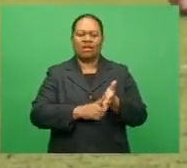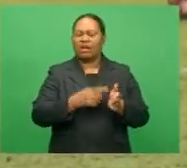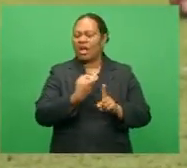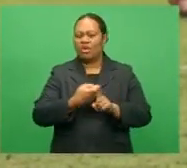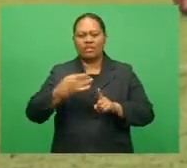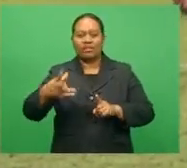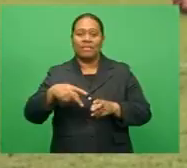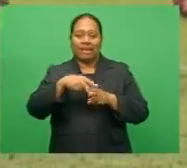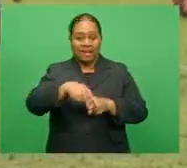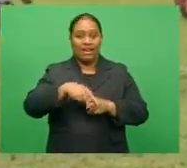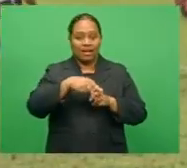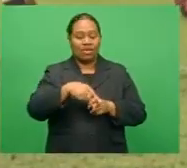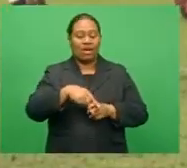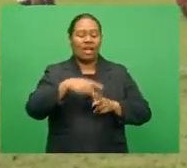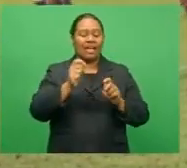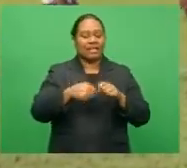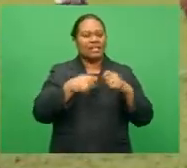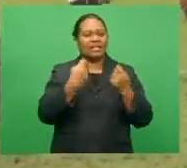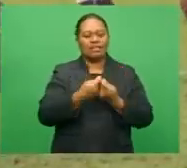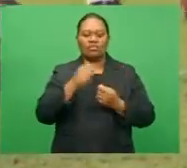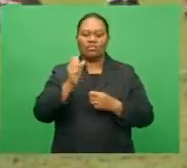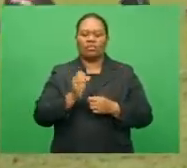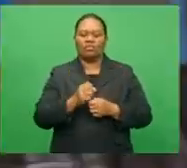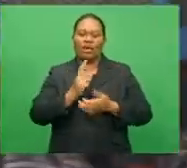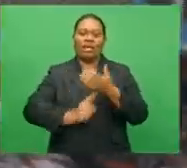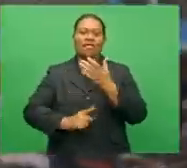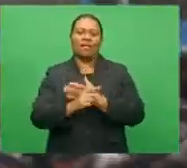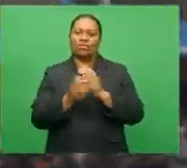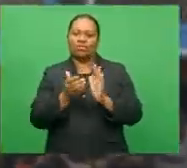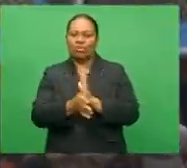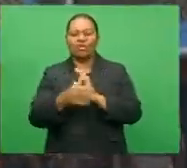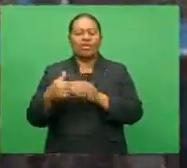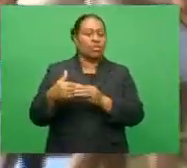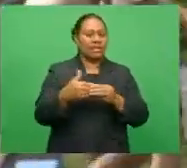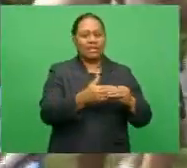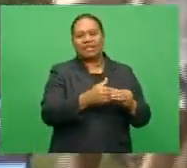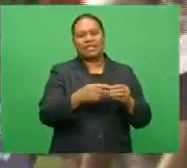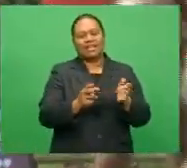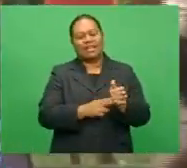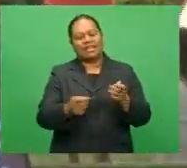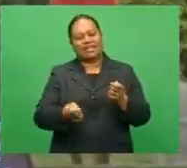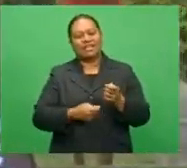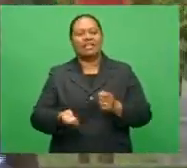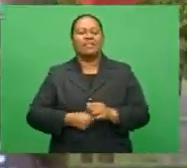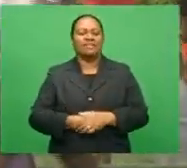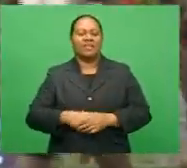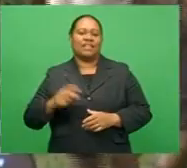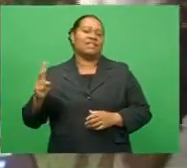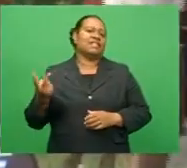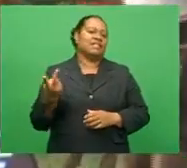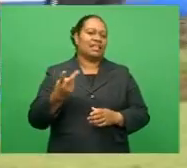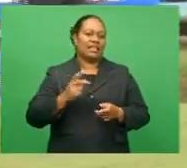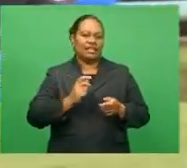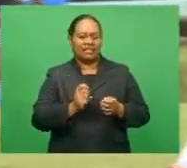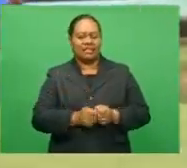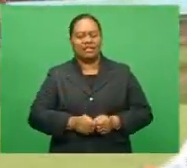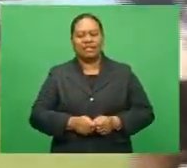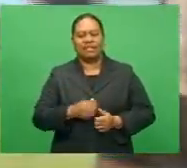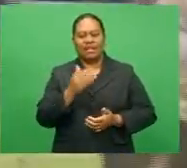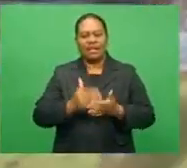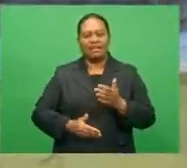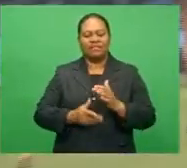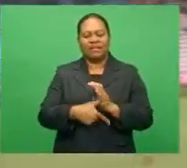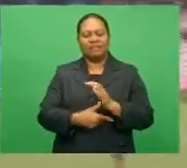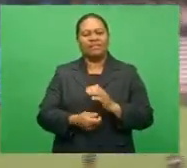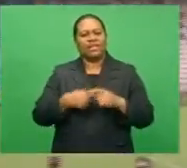the Nandronga try-line to put Naitasiri back in the lead 10-7 in the second spell. A few minutes later,